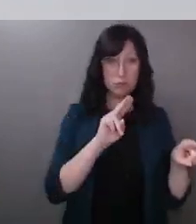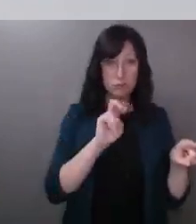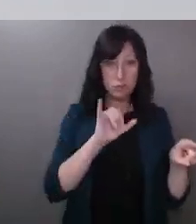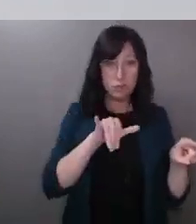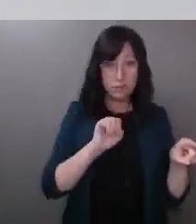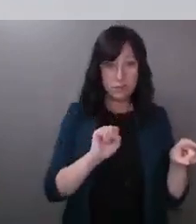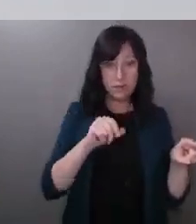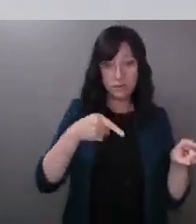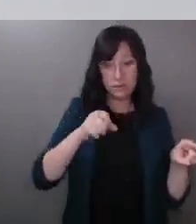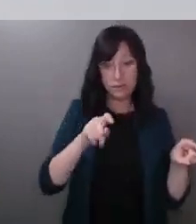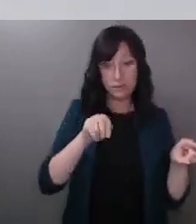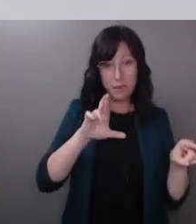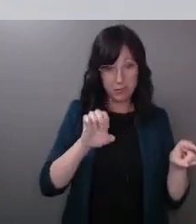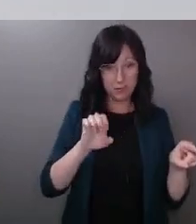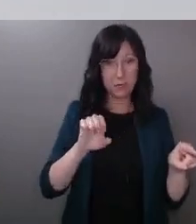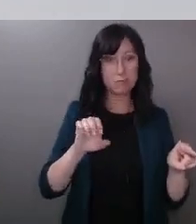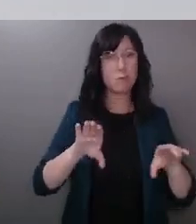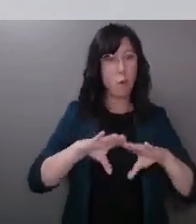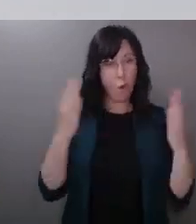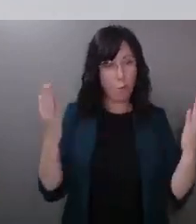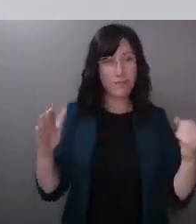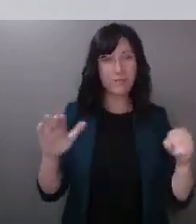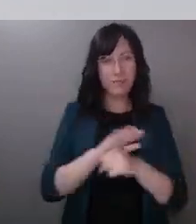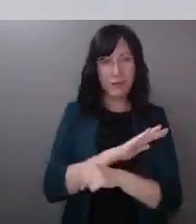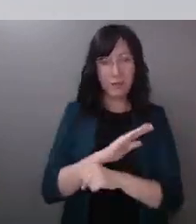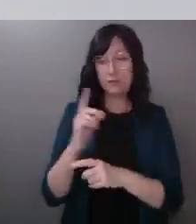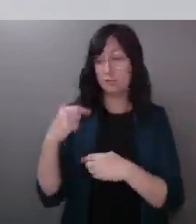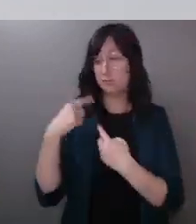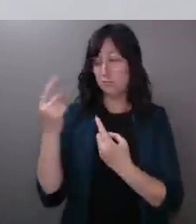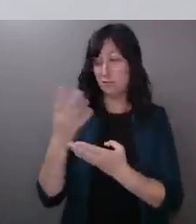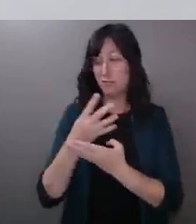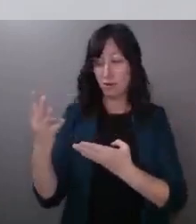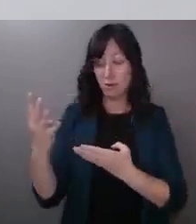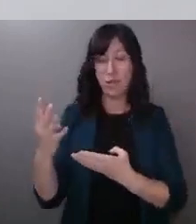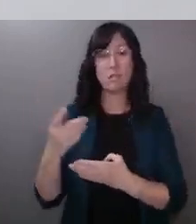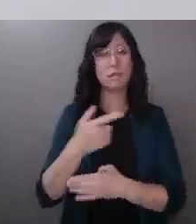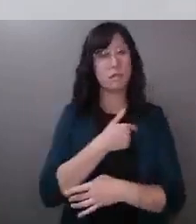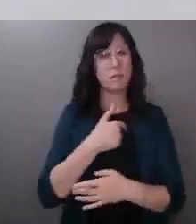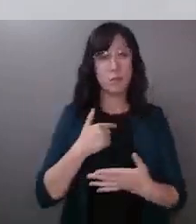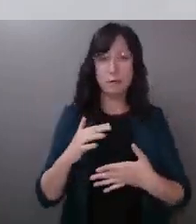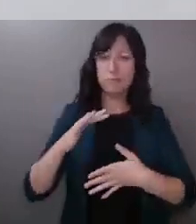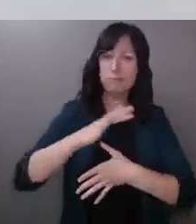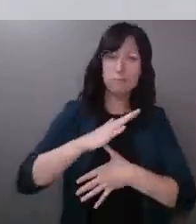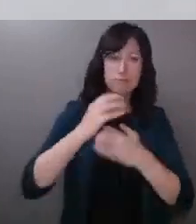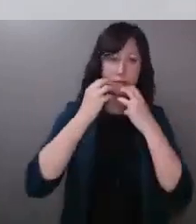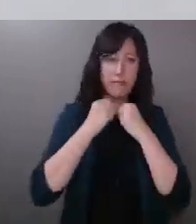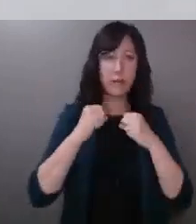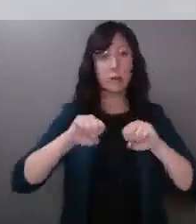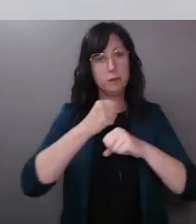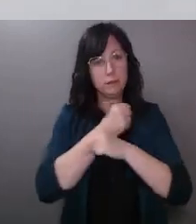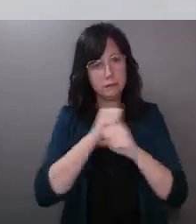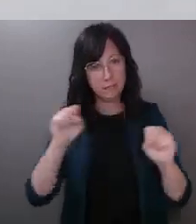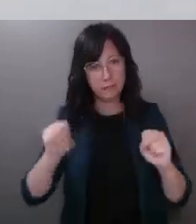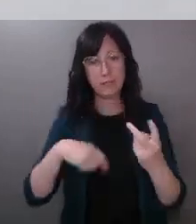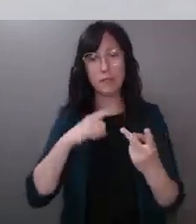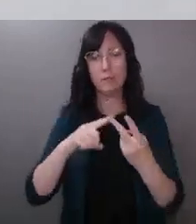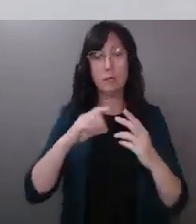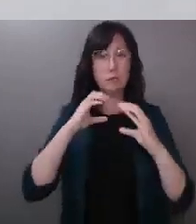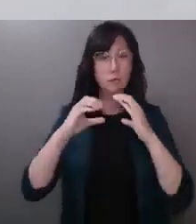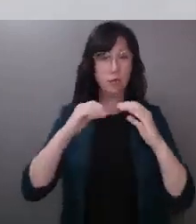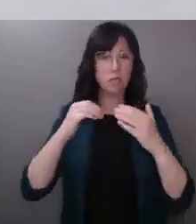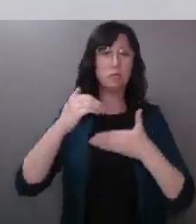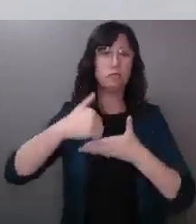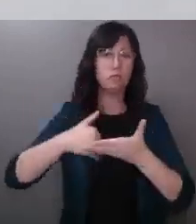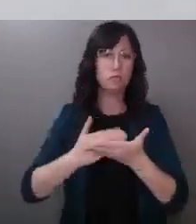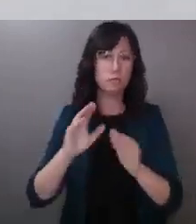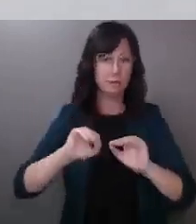Throughout the last 4 weeks, we've been following the principles of safety and transparency, and now we are